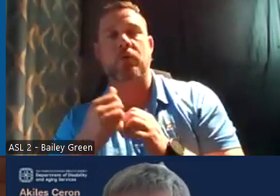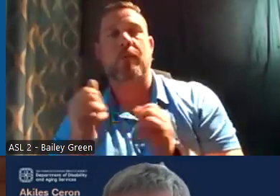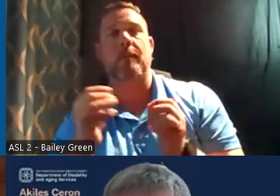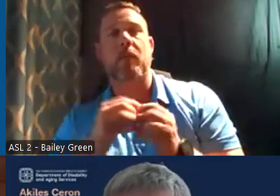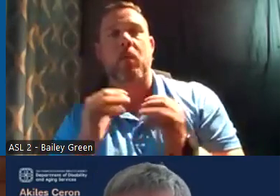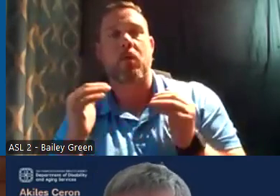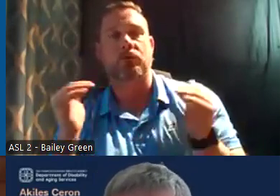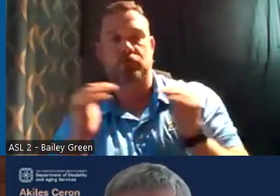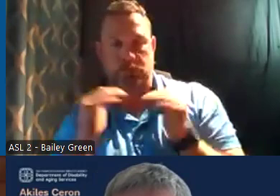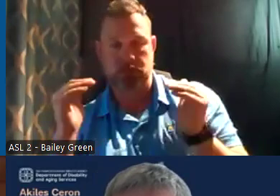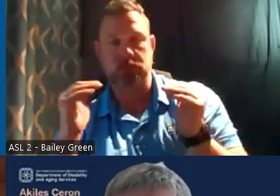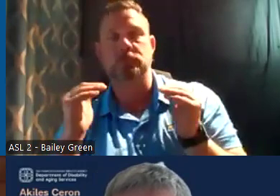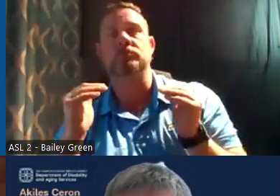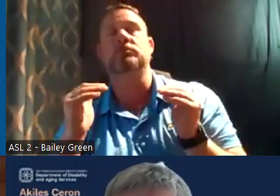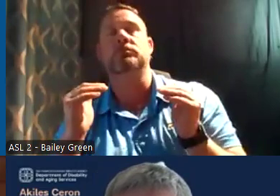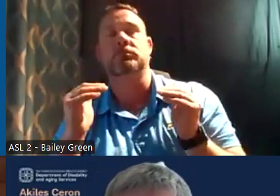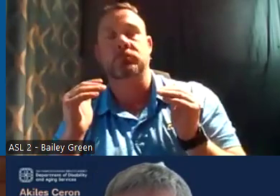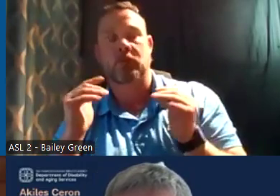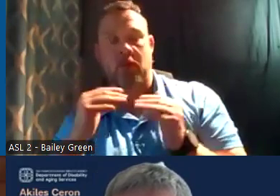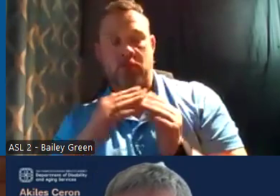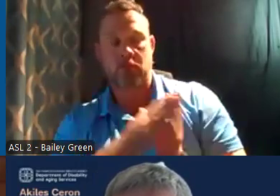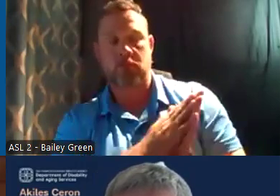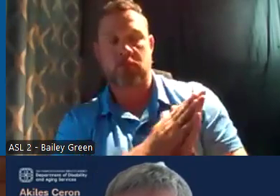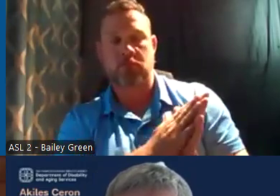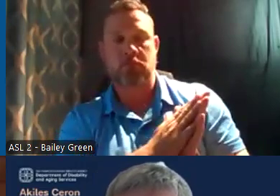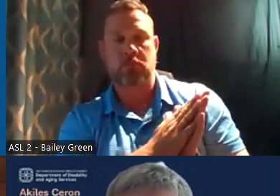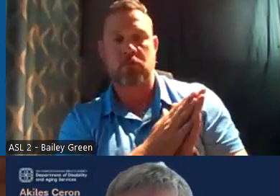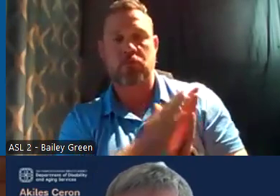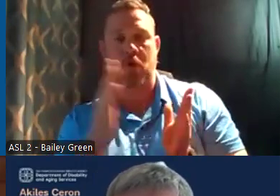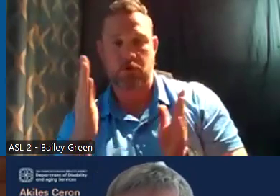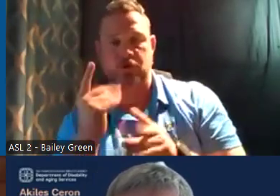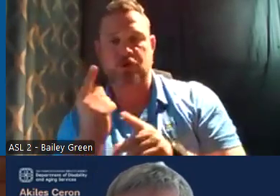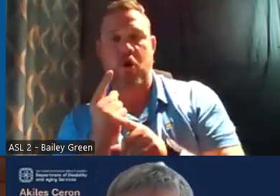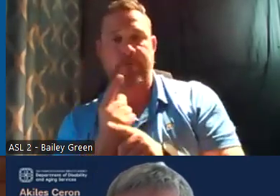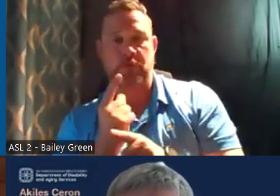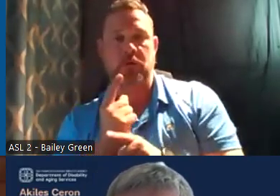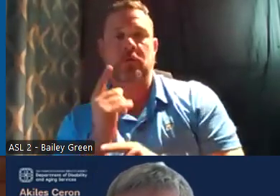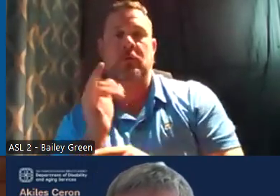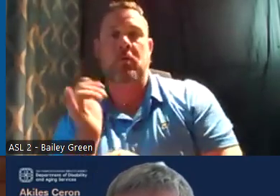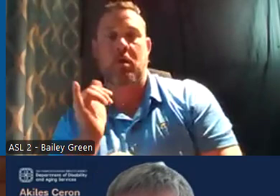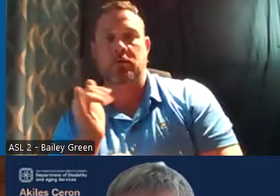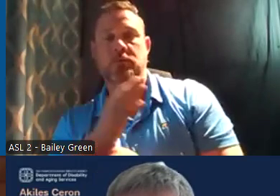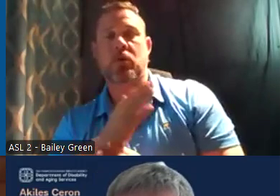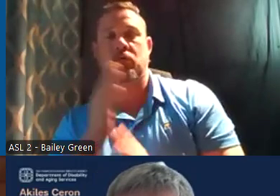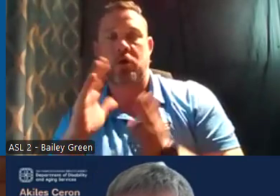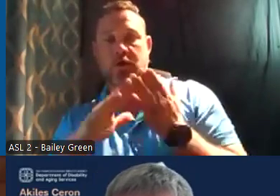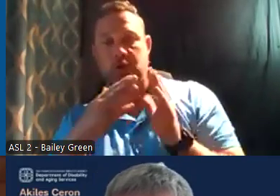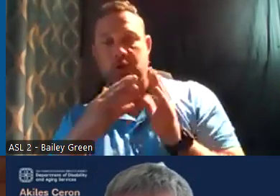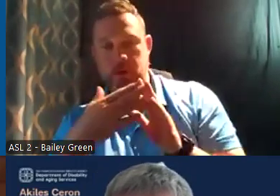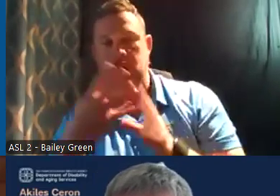just, more equitable across geography, but also across communities